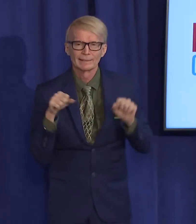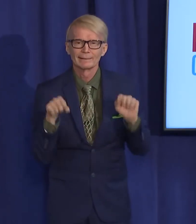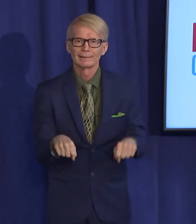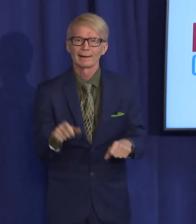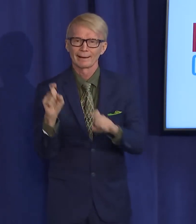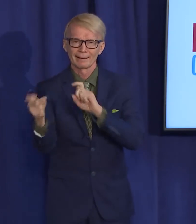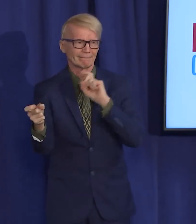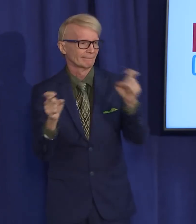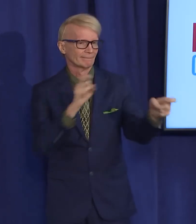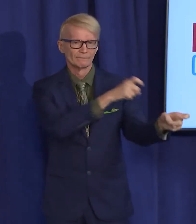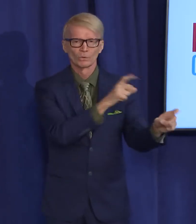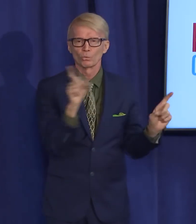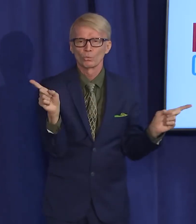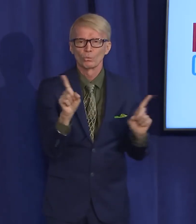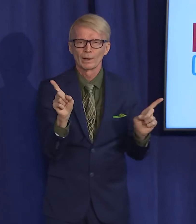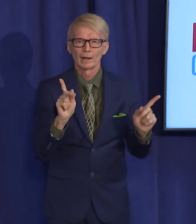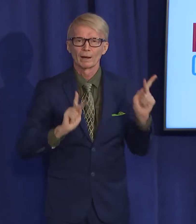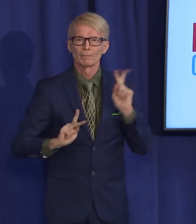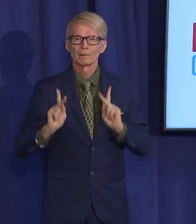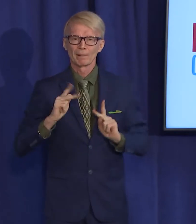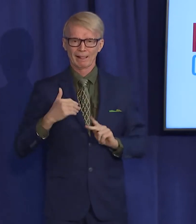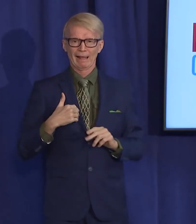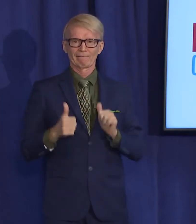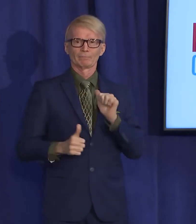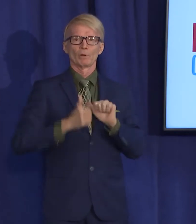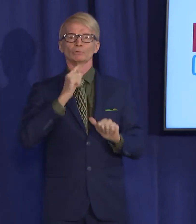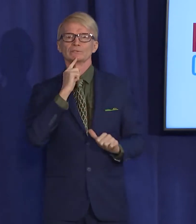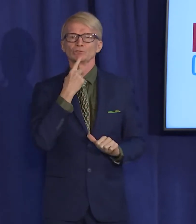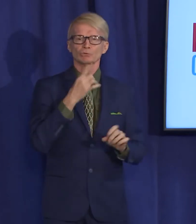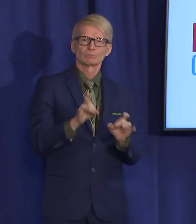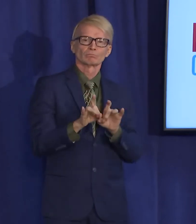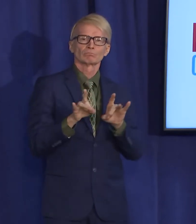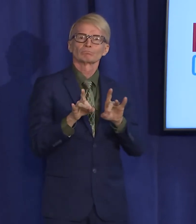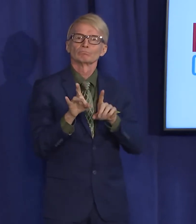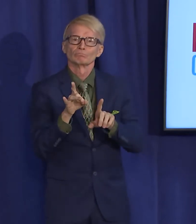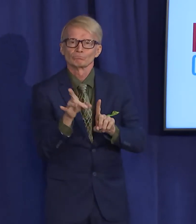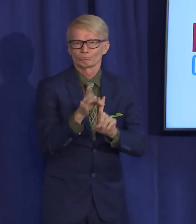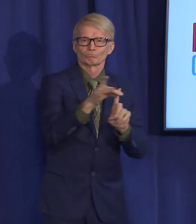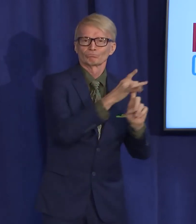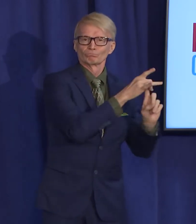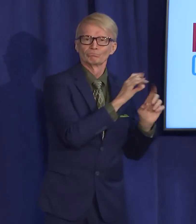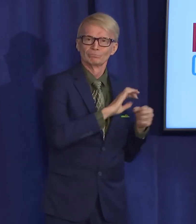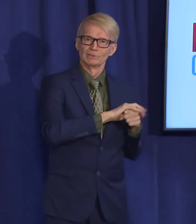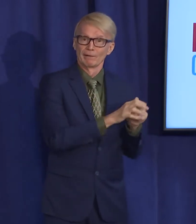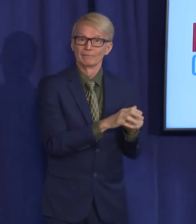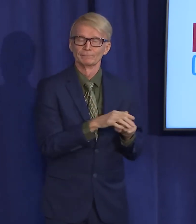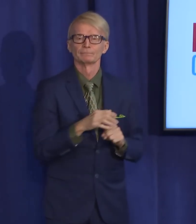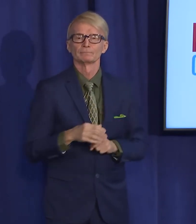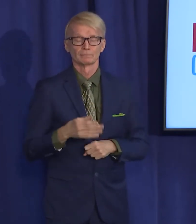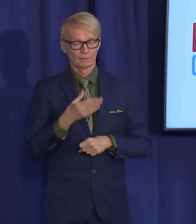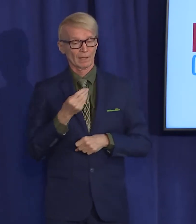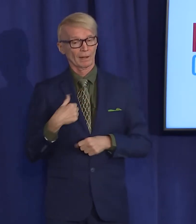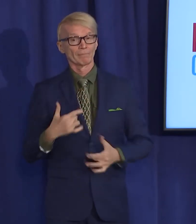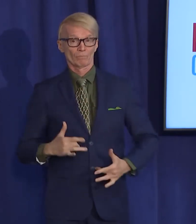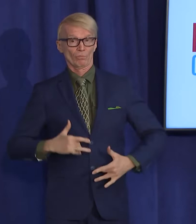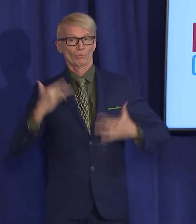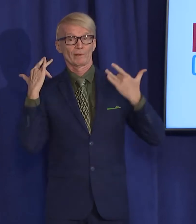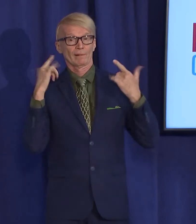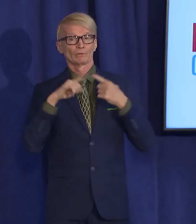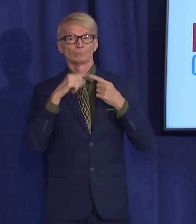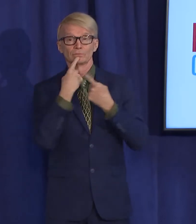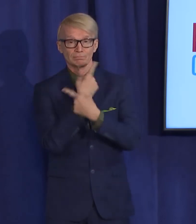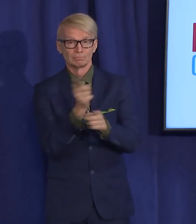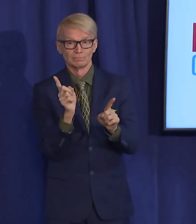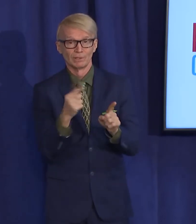to the settings that are most driving our outbreak. And over the last month, I'm thrilled to say not only are our numbers lower, we've